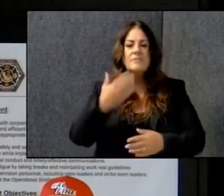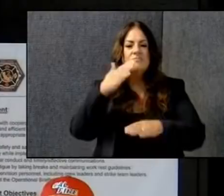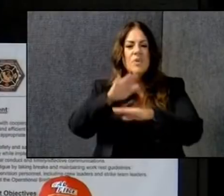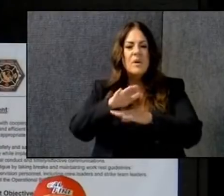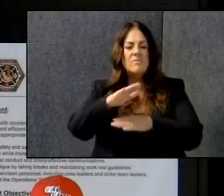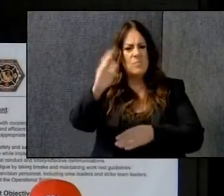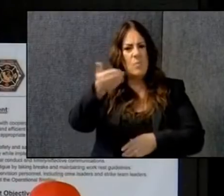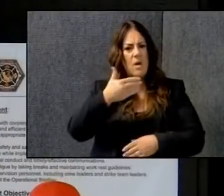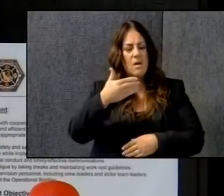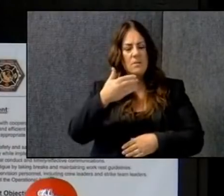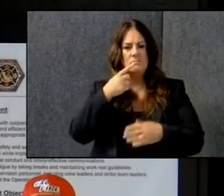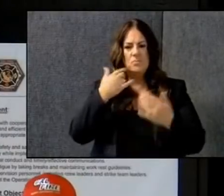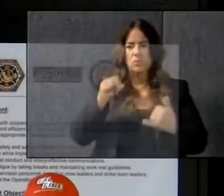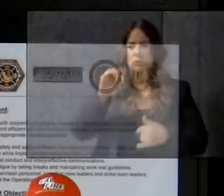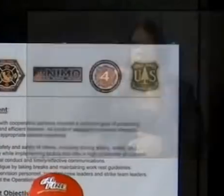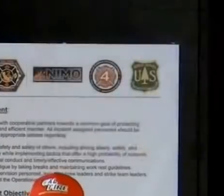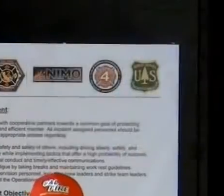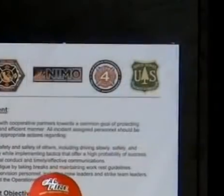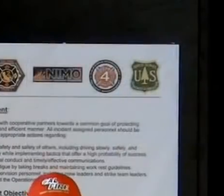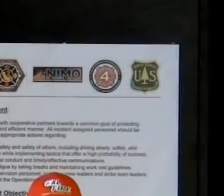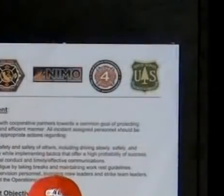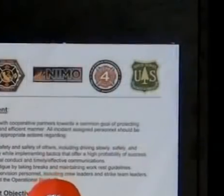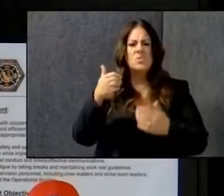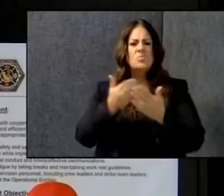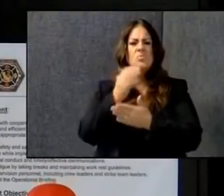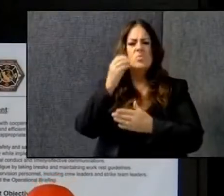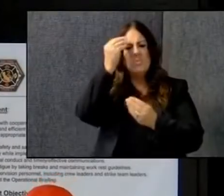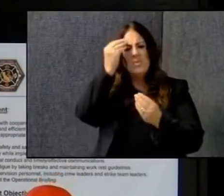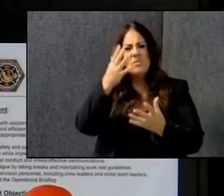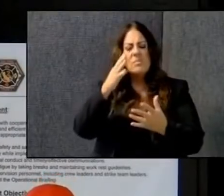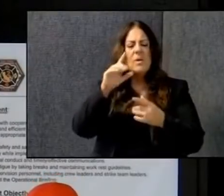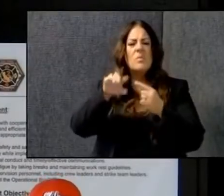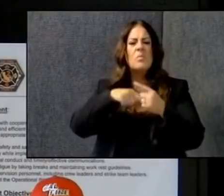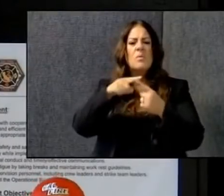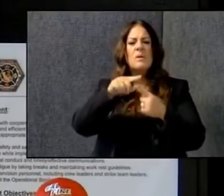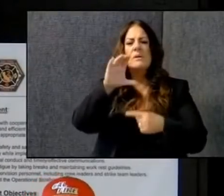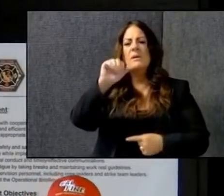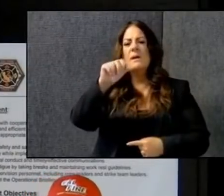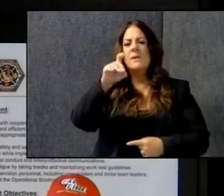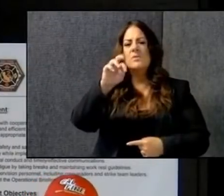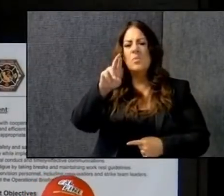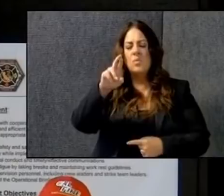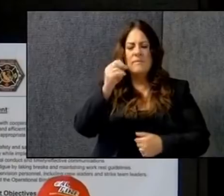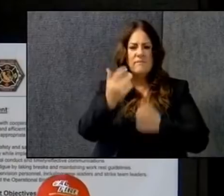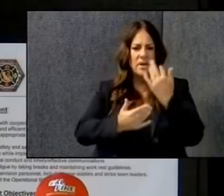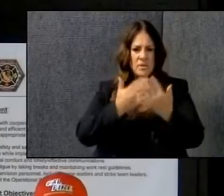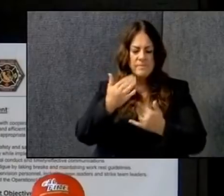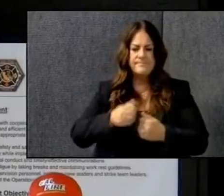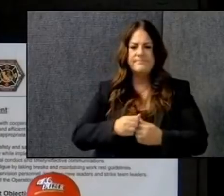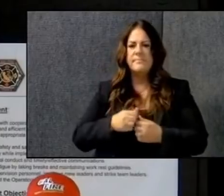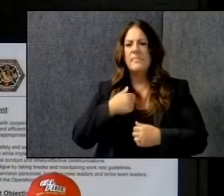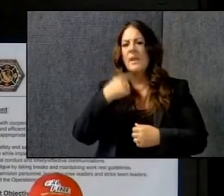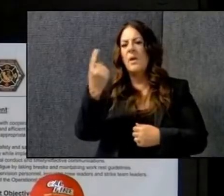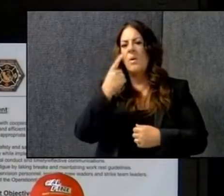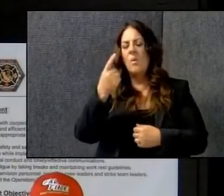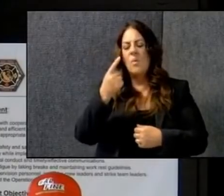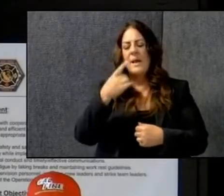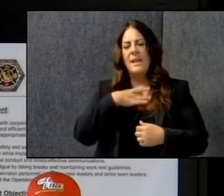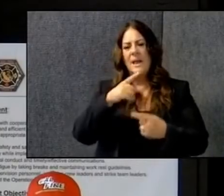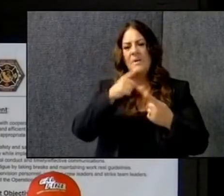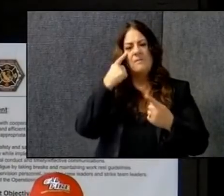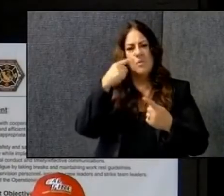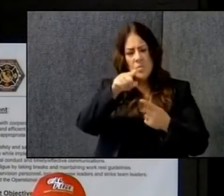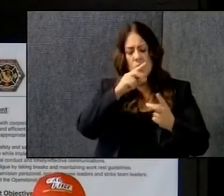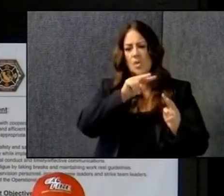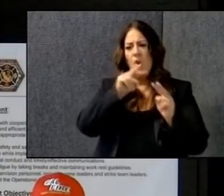Good afternoon and welcome to the September 10th update for the Caldor Fire. As always, I would like to point you towards the QR code